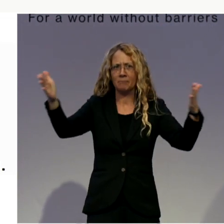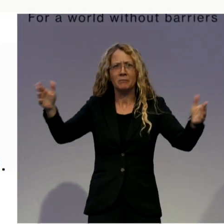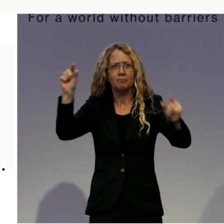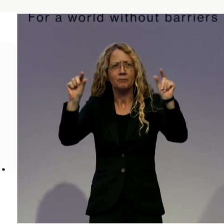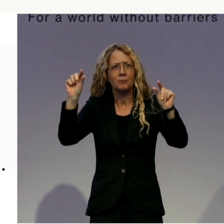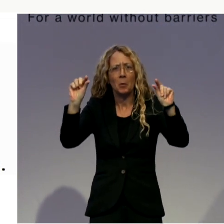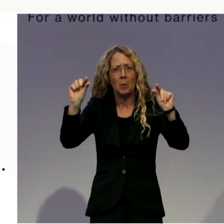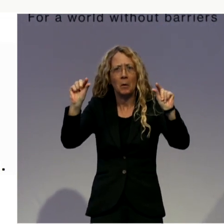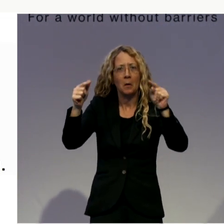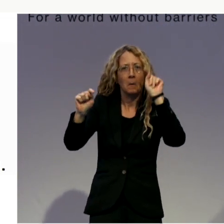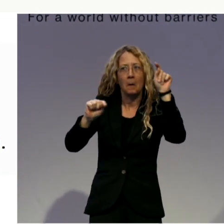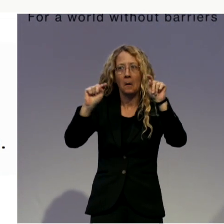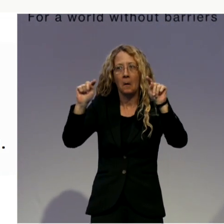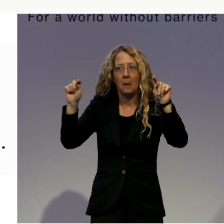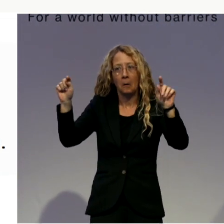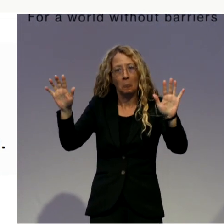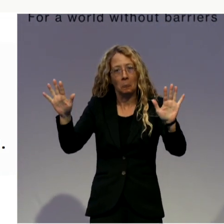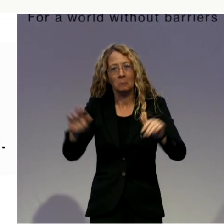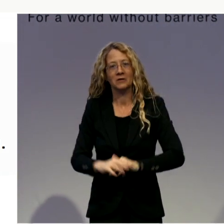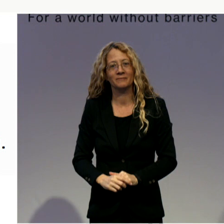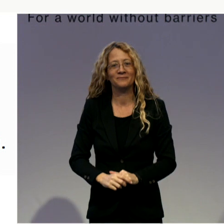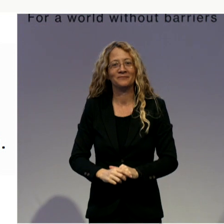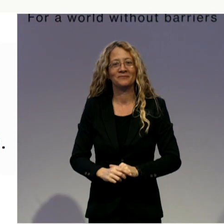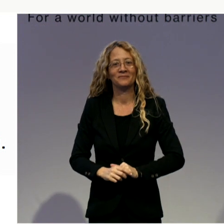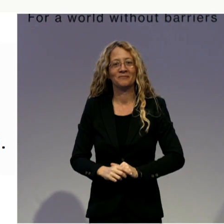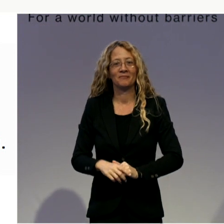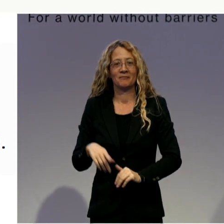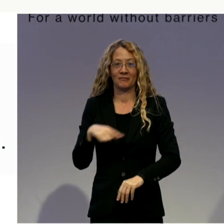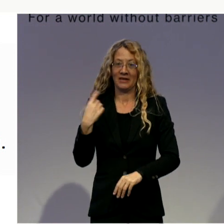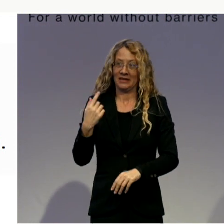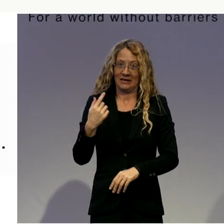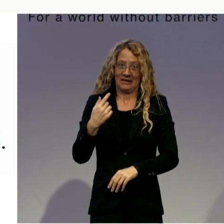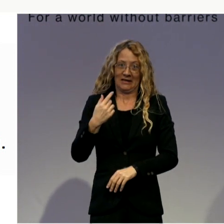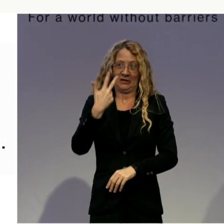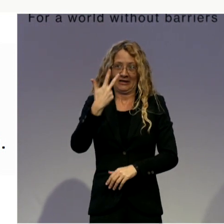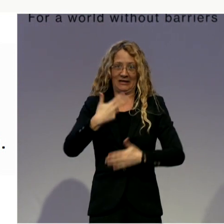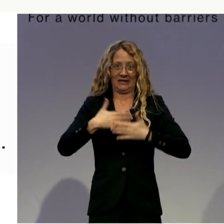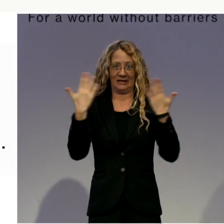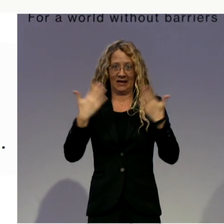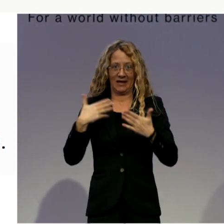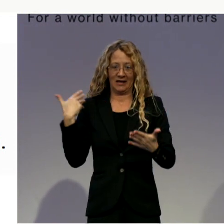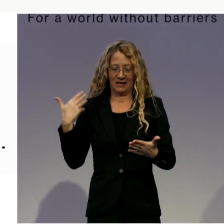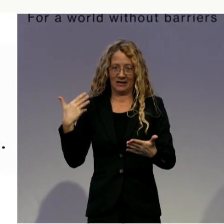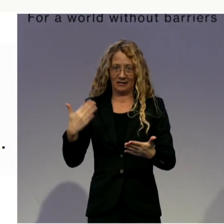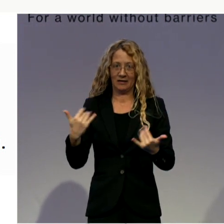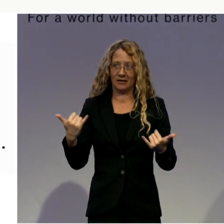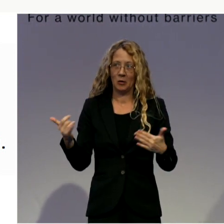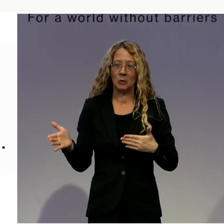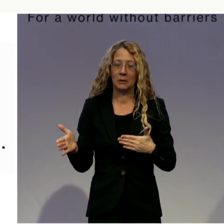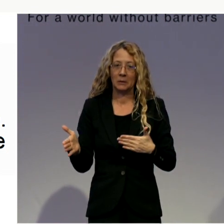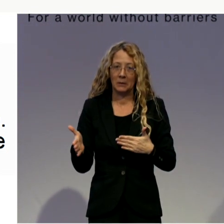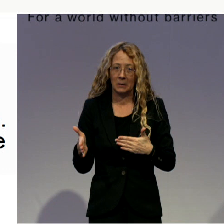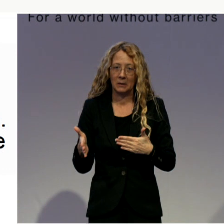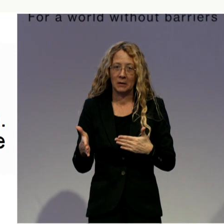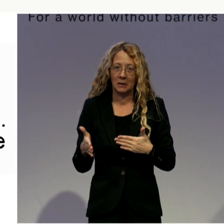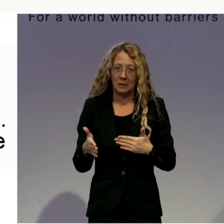all, you've made it. We have made our 3 days, and we're just coming to the end of the